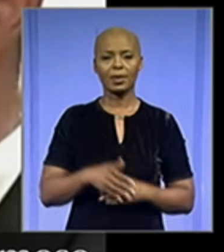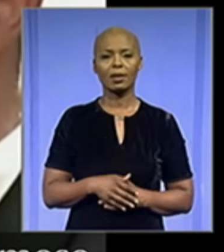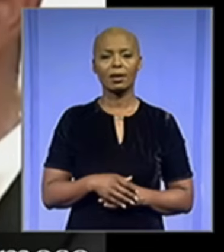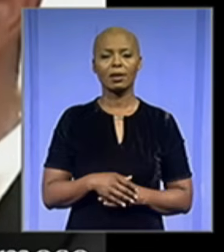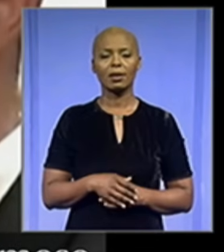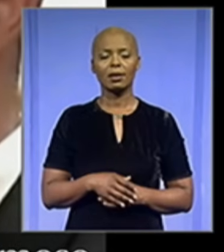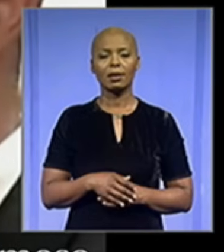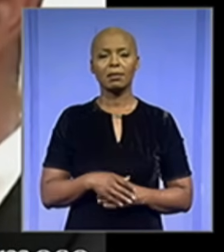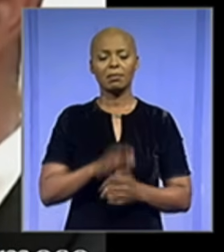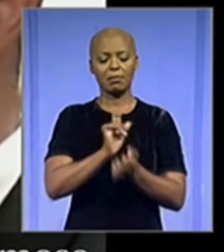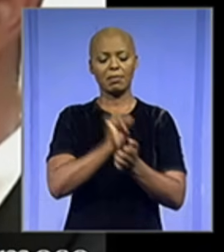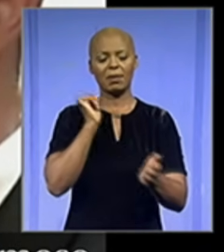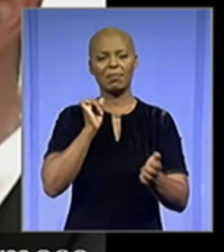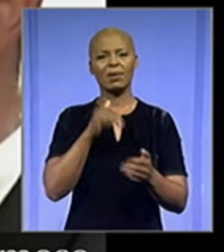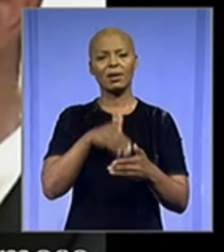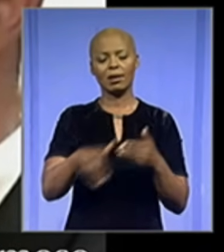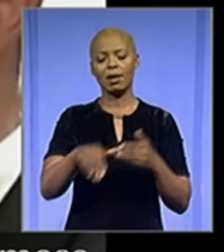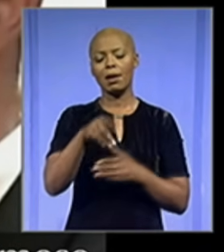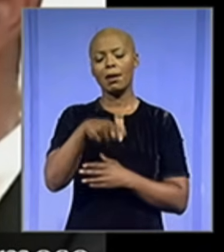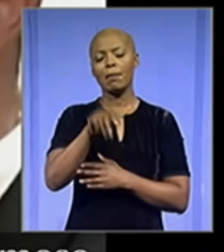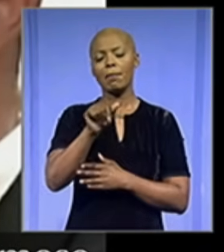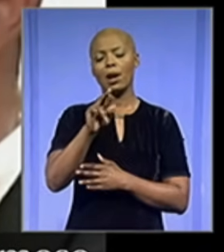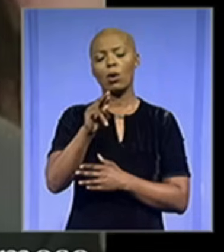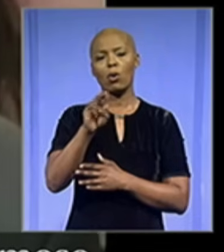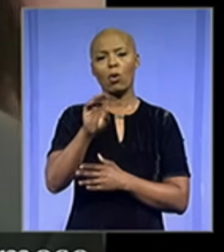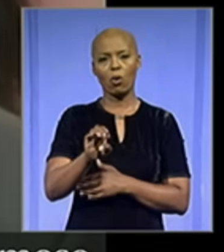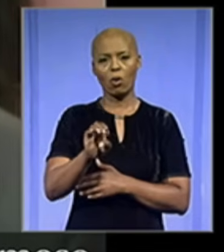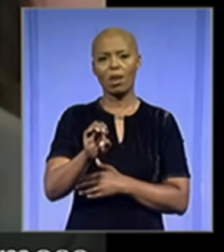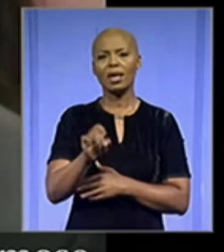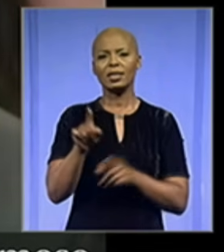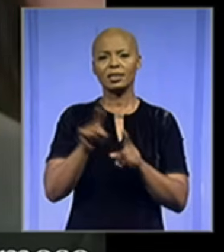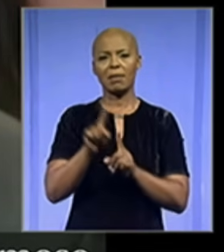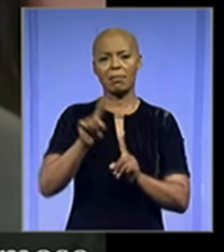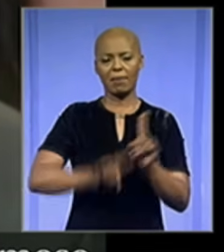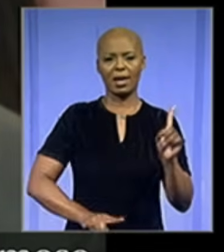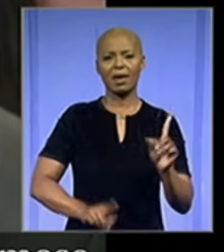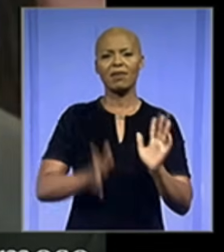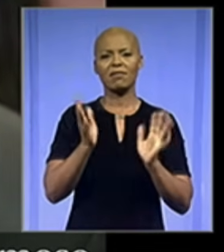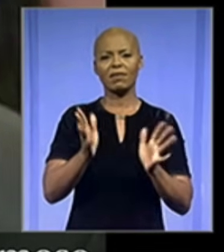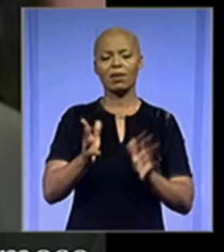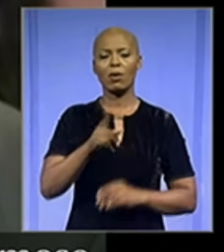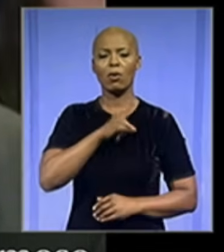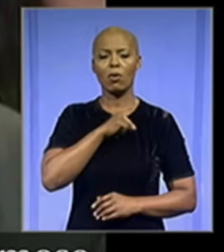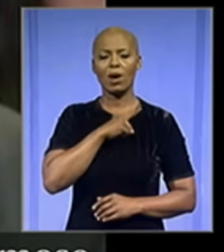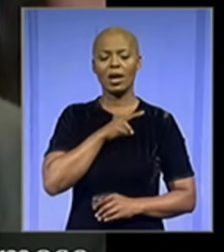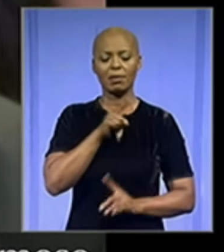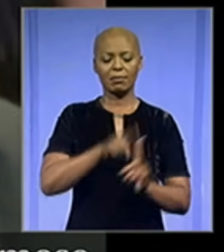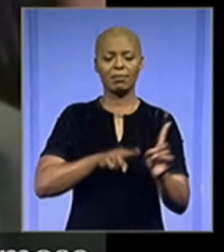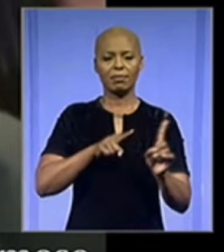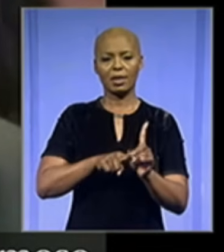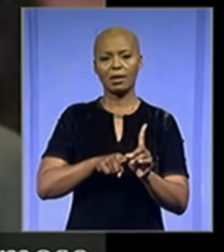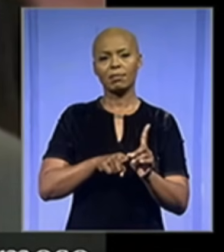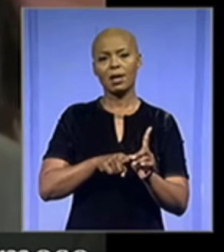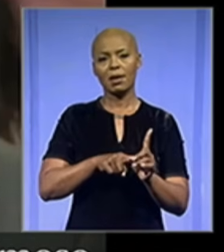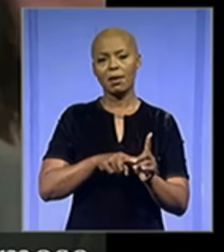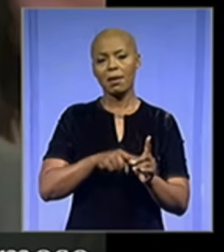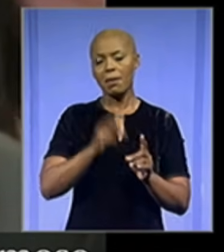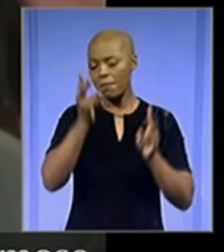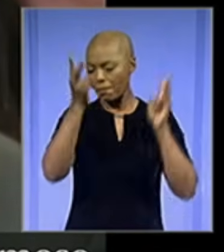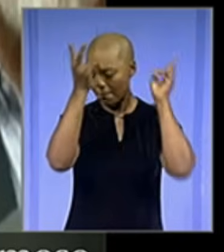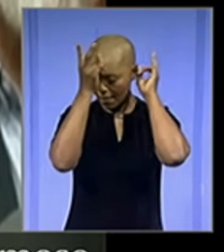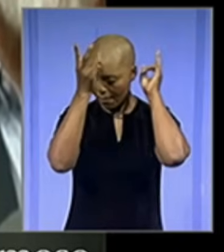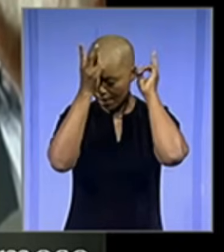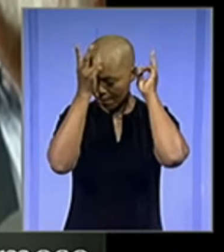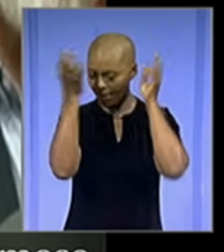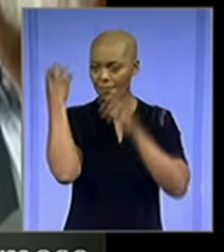a go mogolola ka parola go sa le gale lone ana folotsa fa tona ya maloba ya tshiamo e sena go tsereganya. I thought I